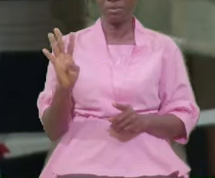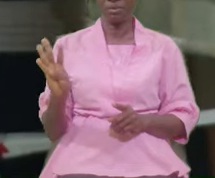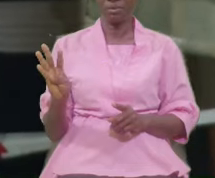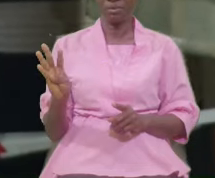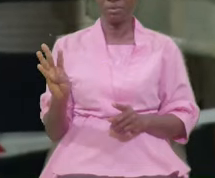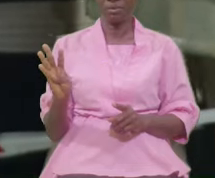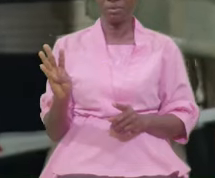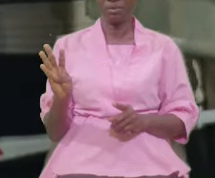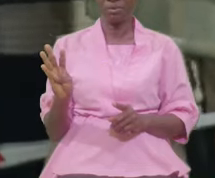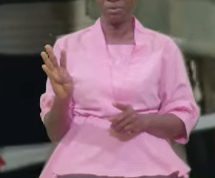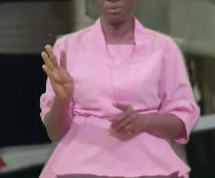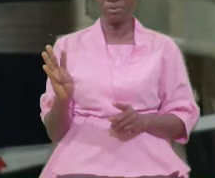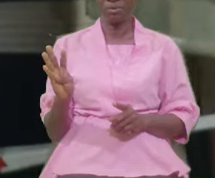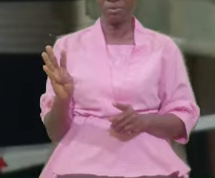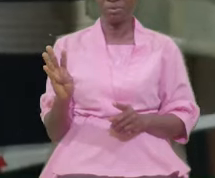444